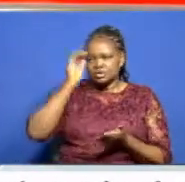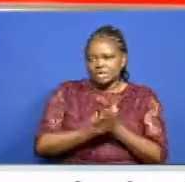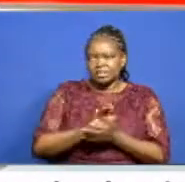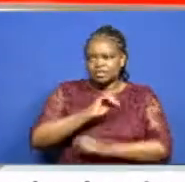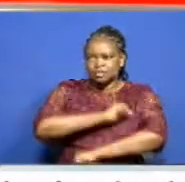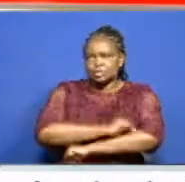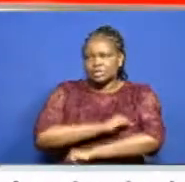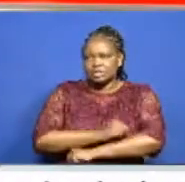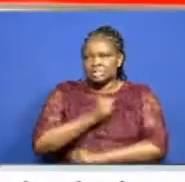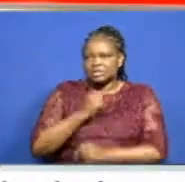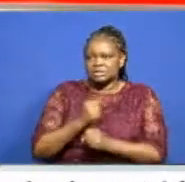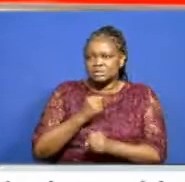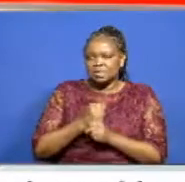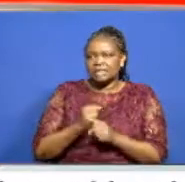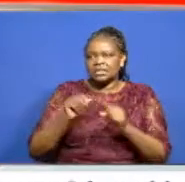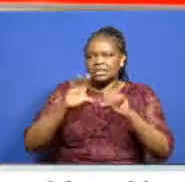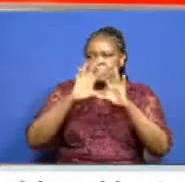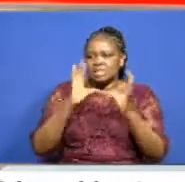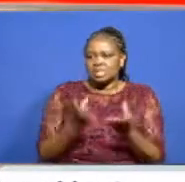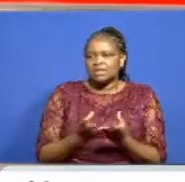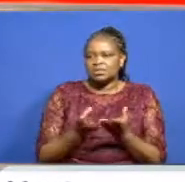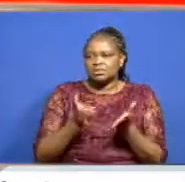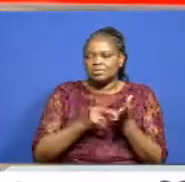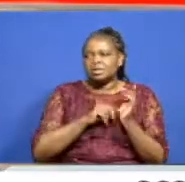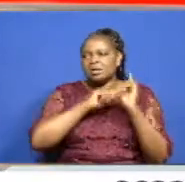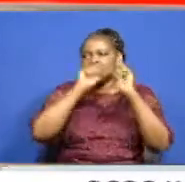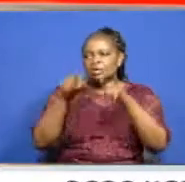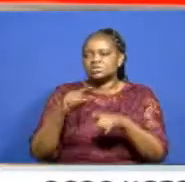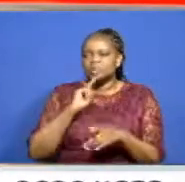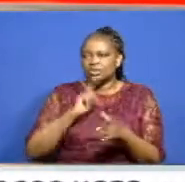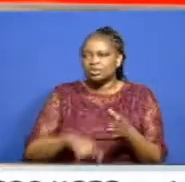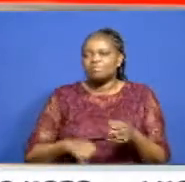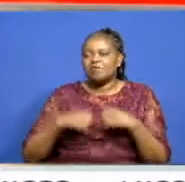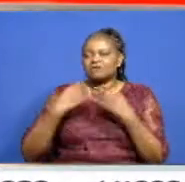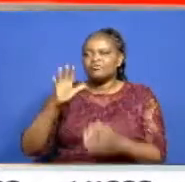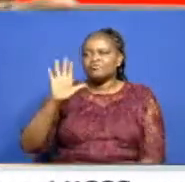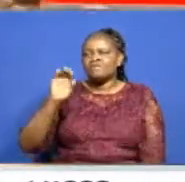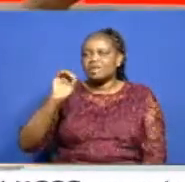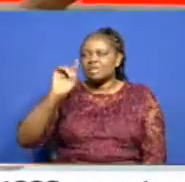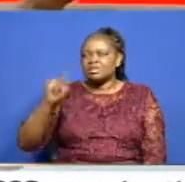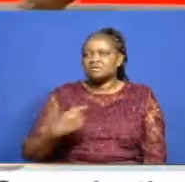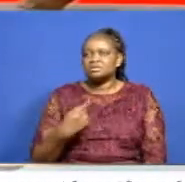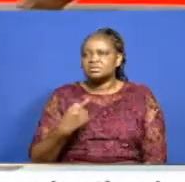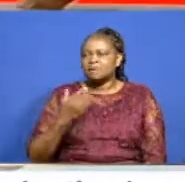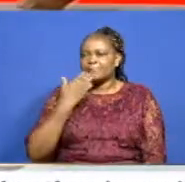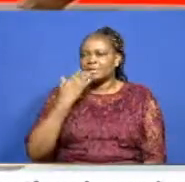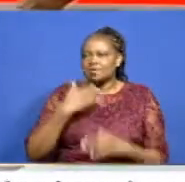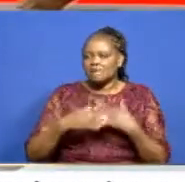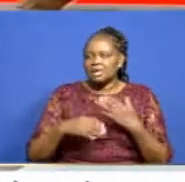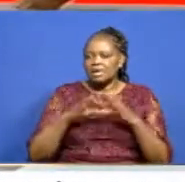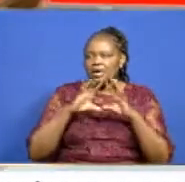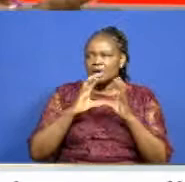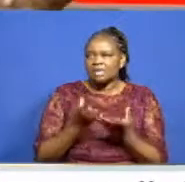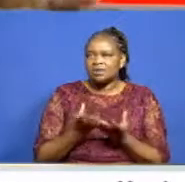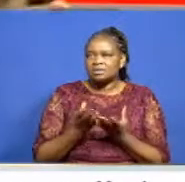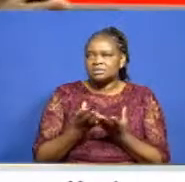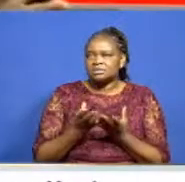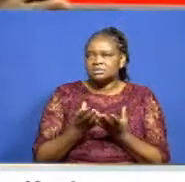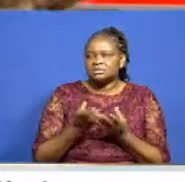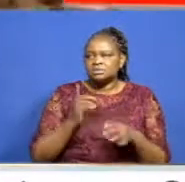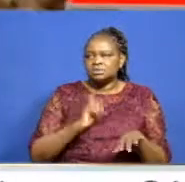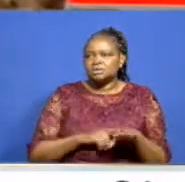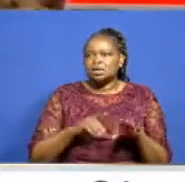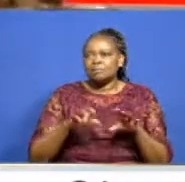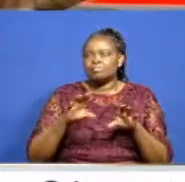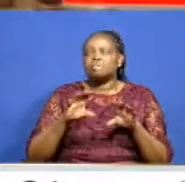the four walls. So somebody goes there and says that I've given you 500,000, can you put a classroom? And once the classroom